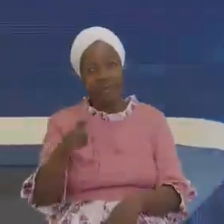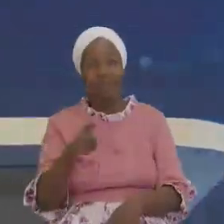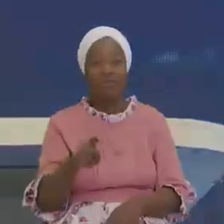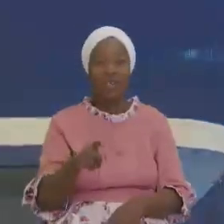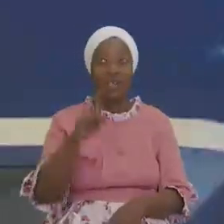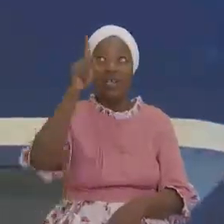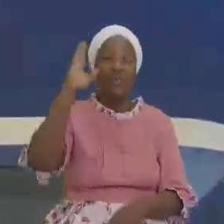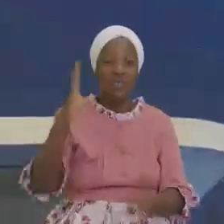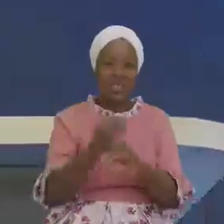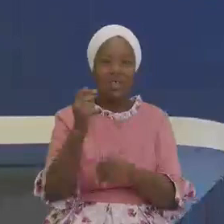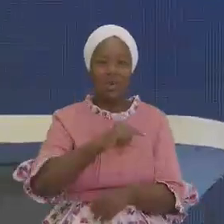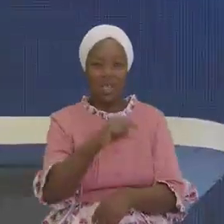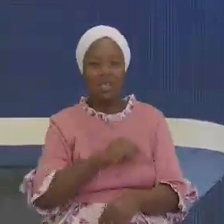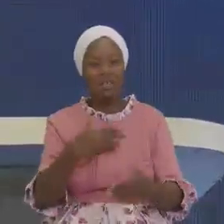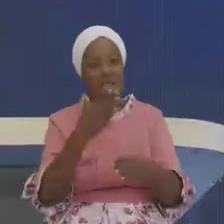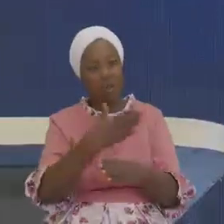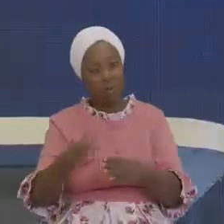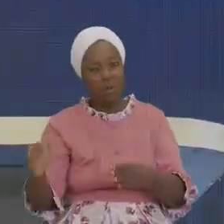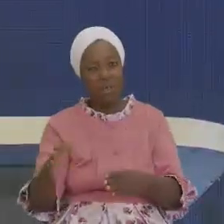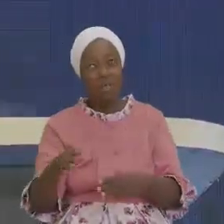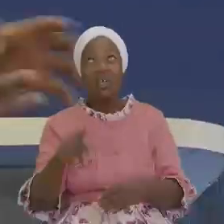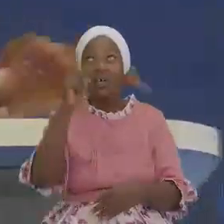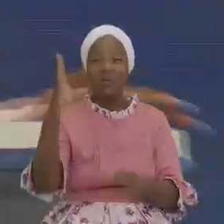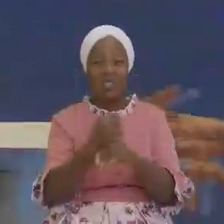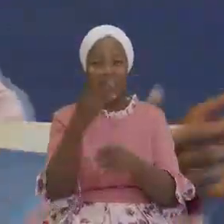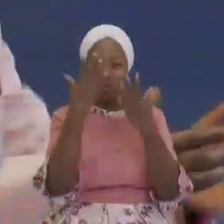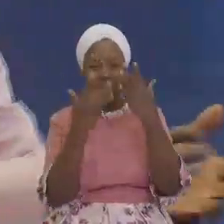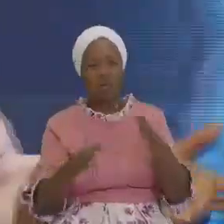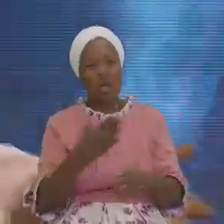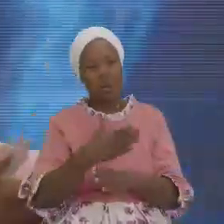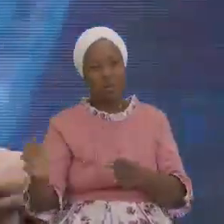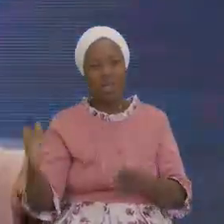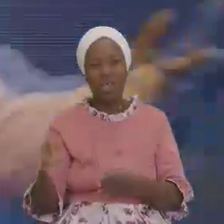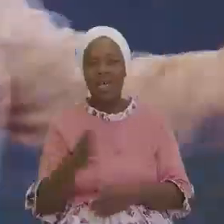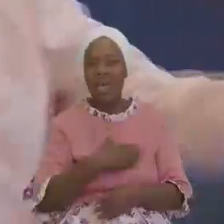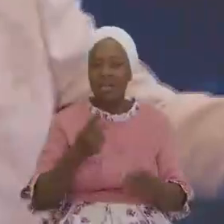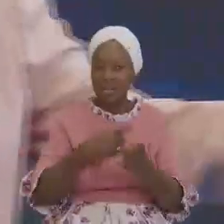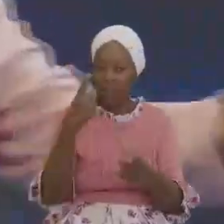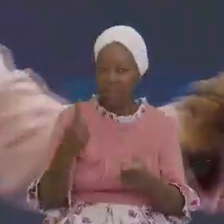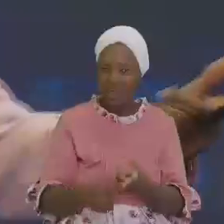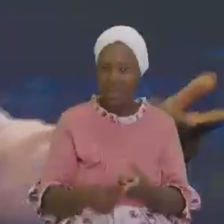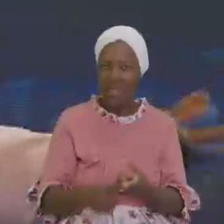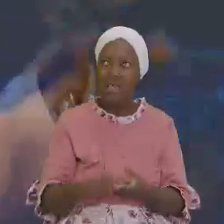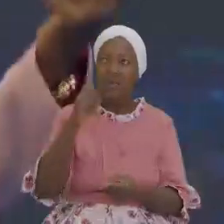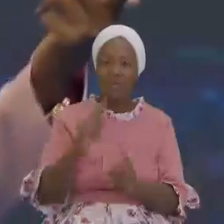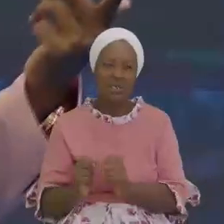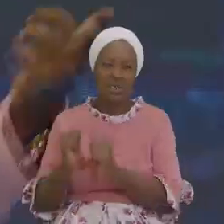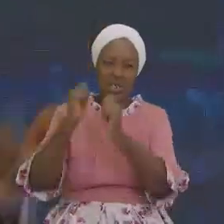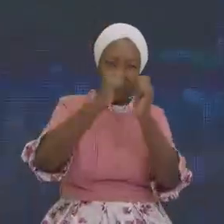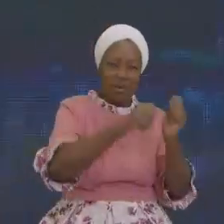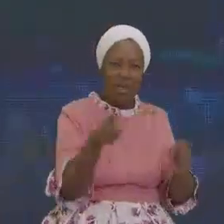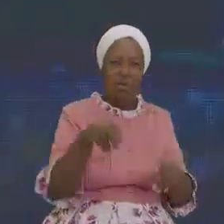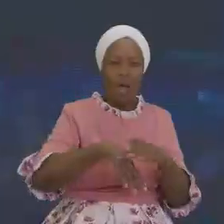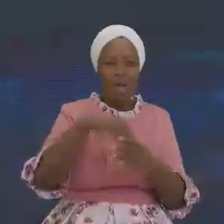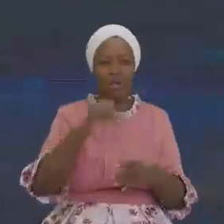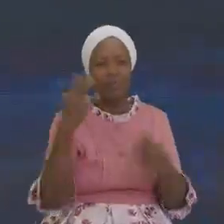guilt away. He'll take your sorrow away. And then he'll transfer you out of